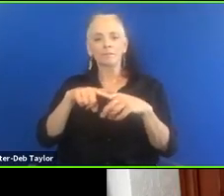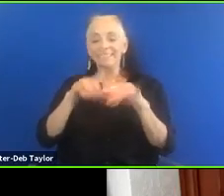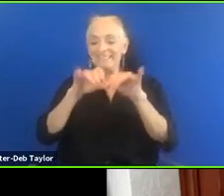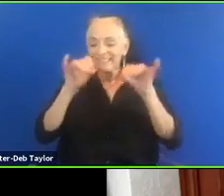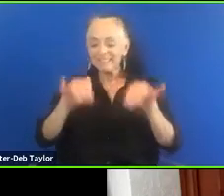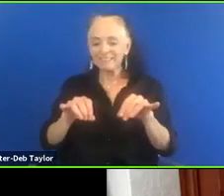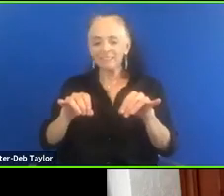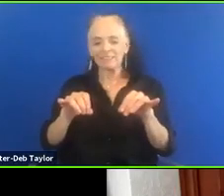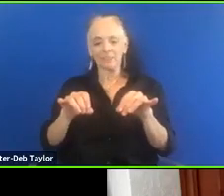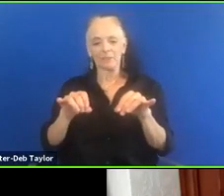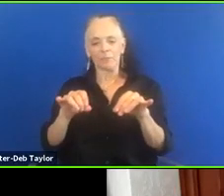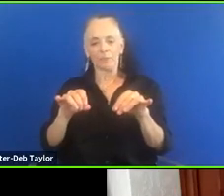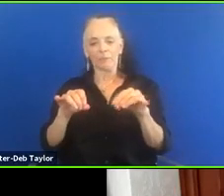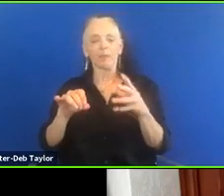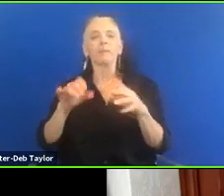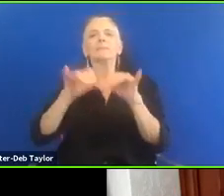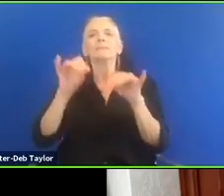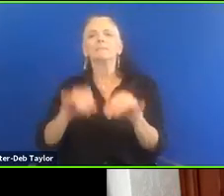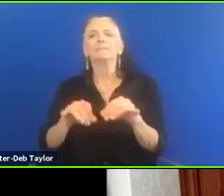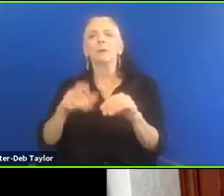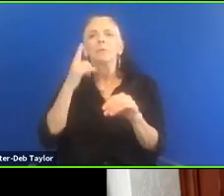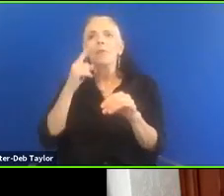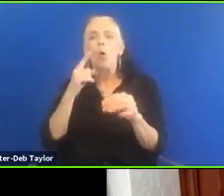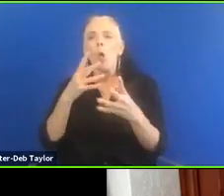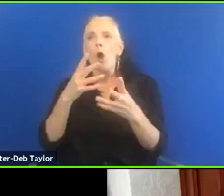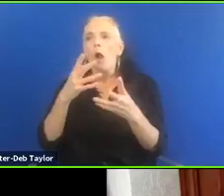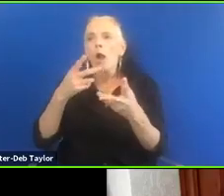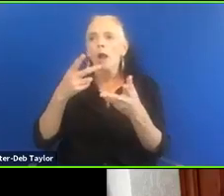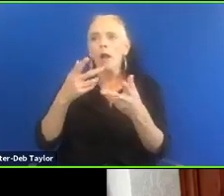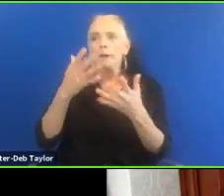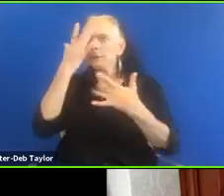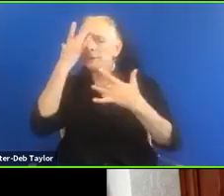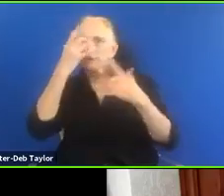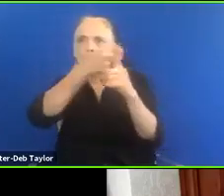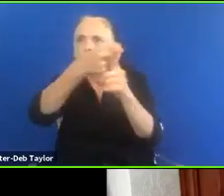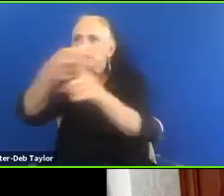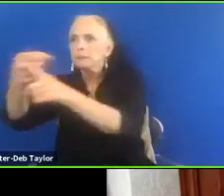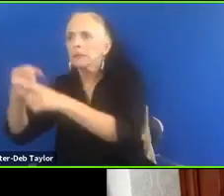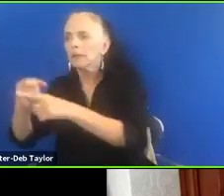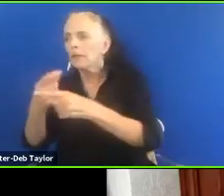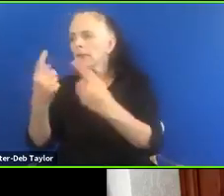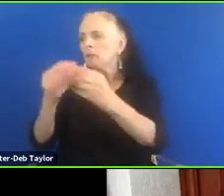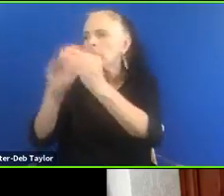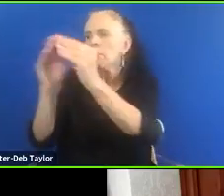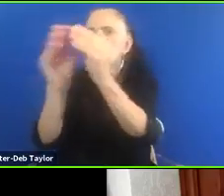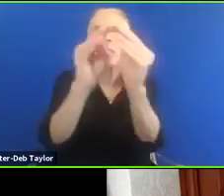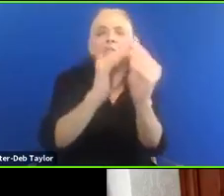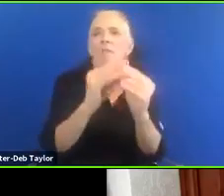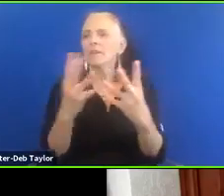to work at the last minute and to use a lot of